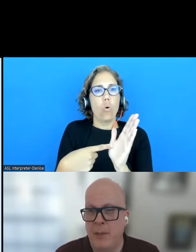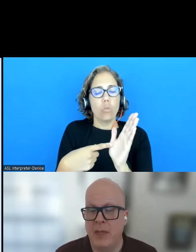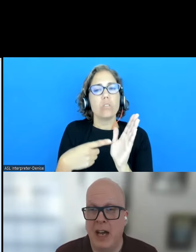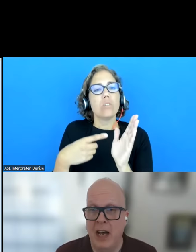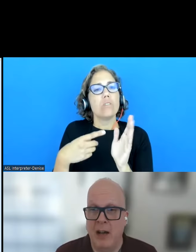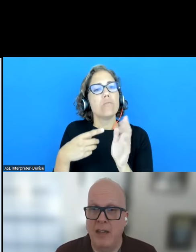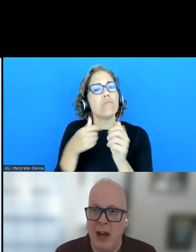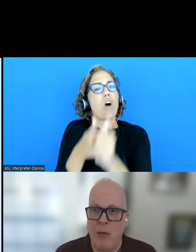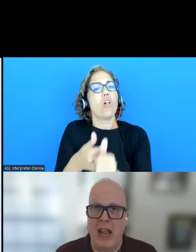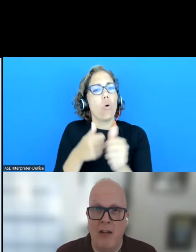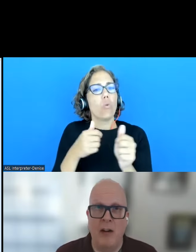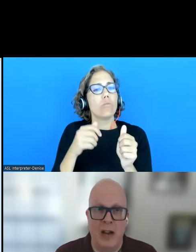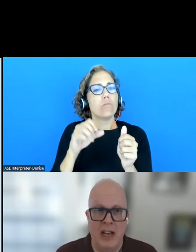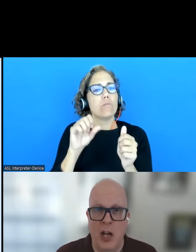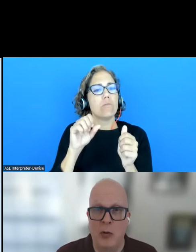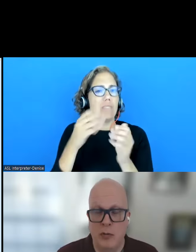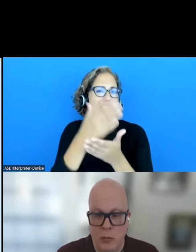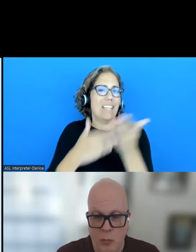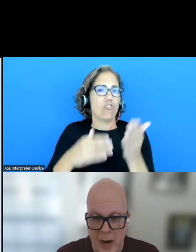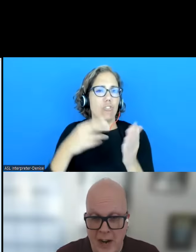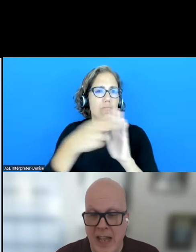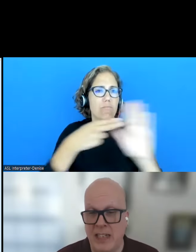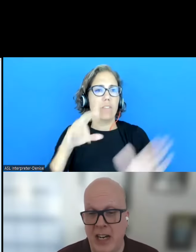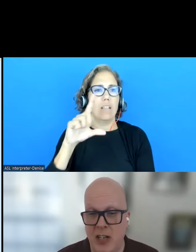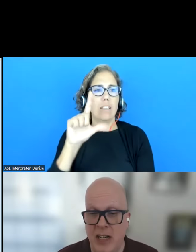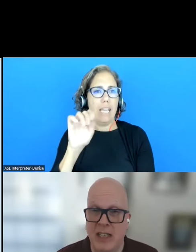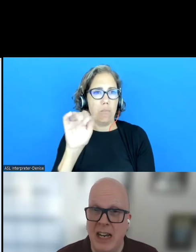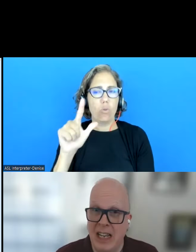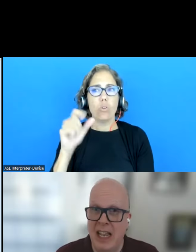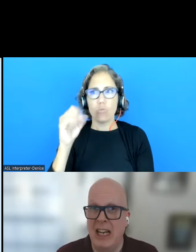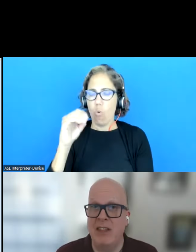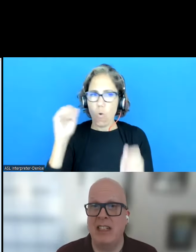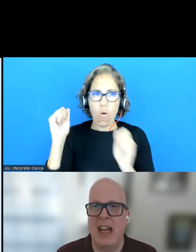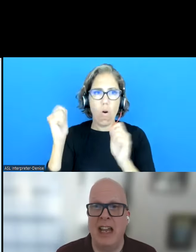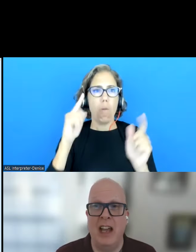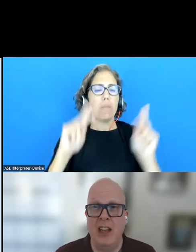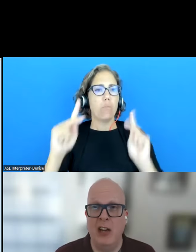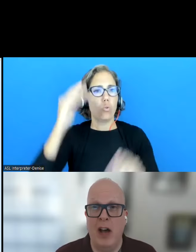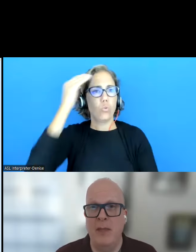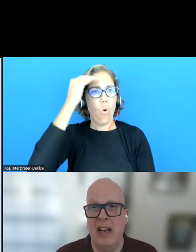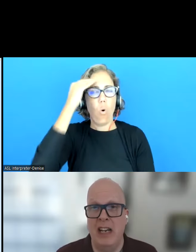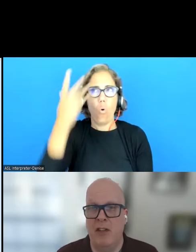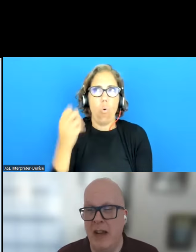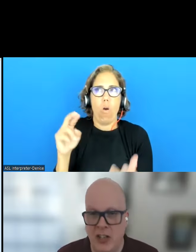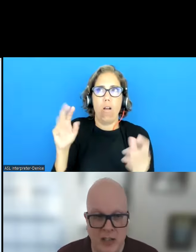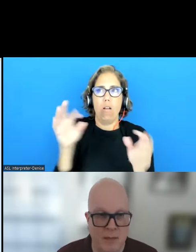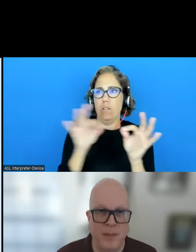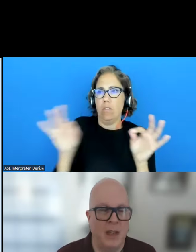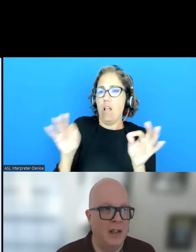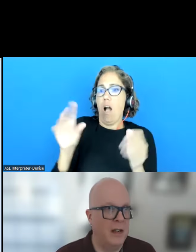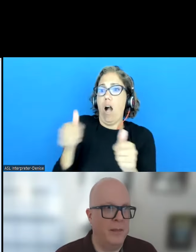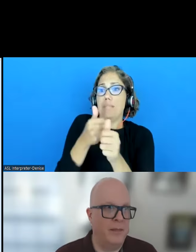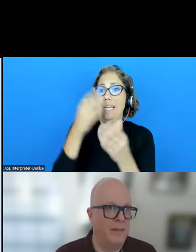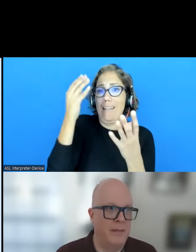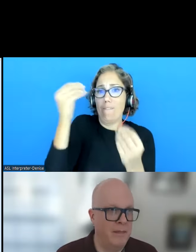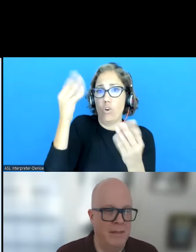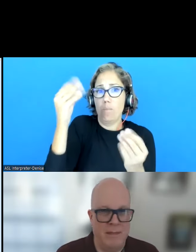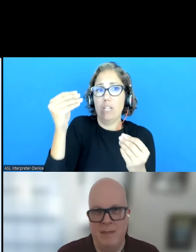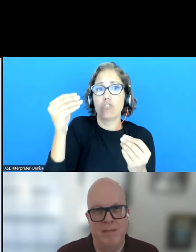labeled. That way everybody knows where that section is. And again, even saying, updated information